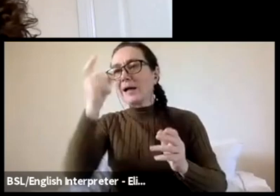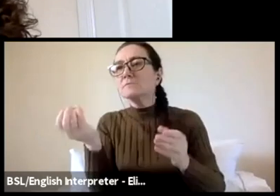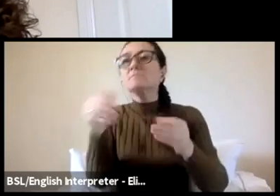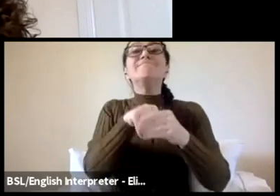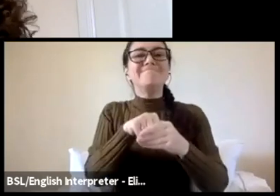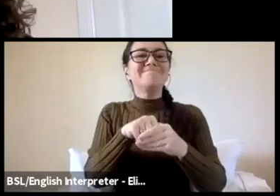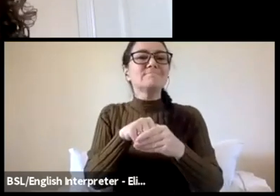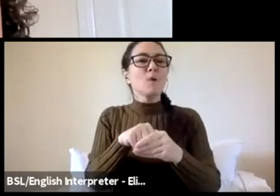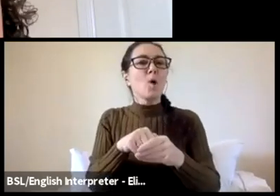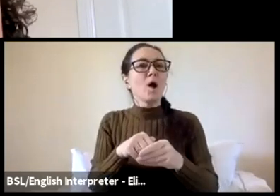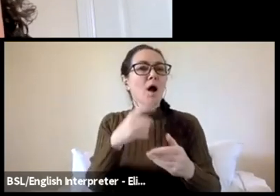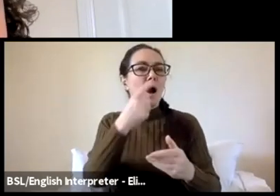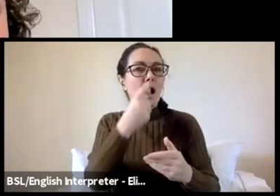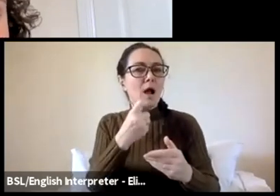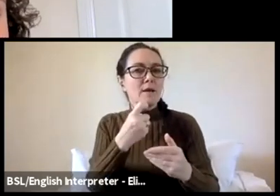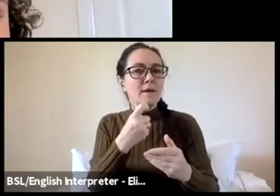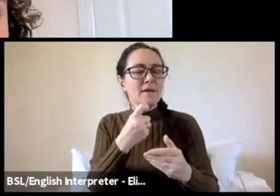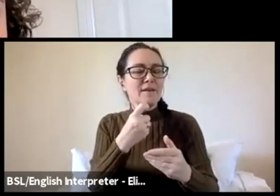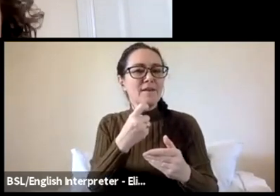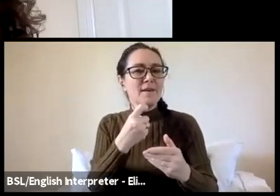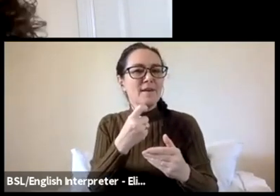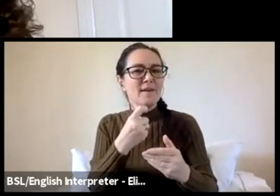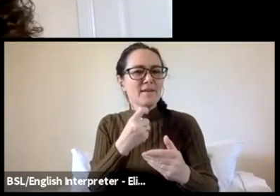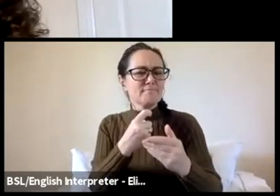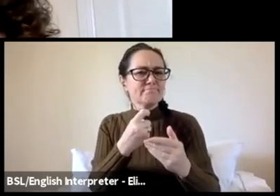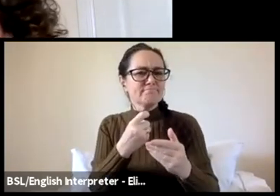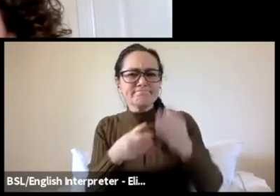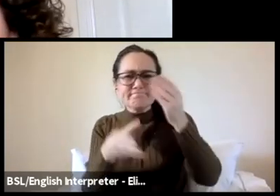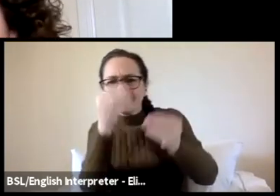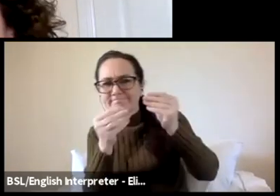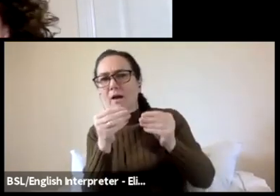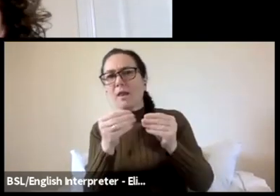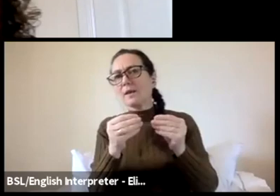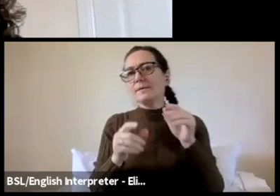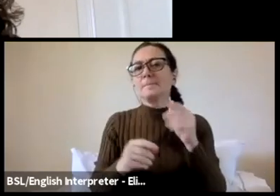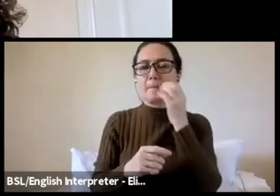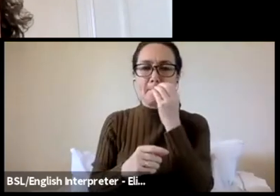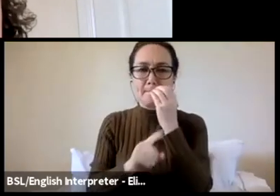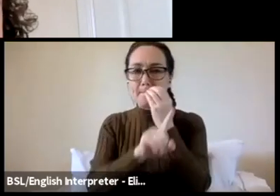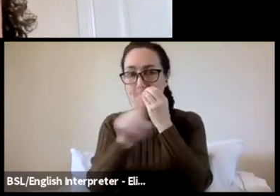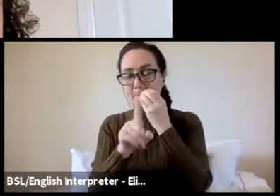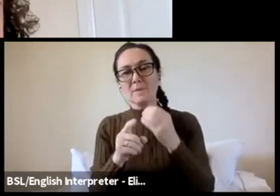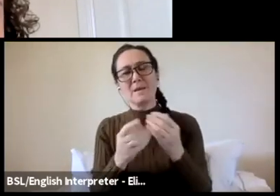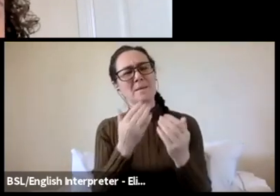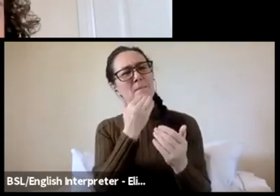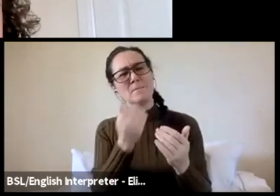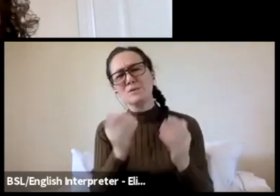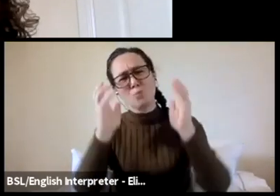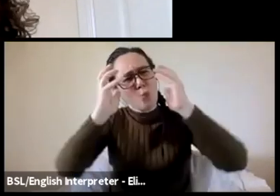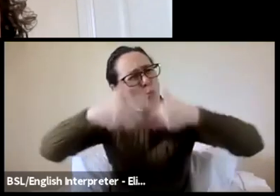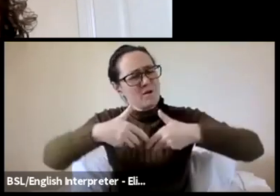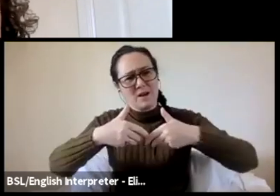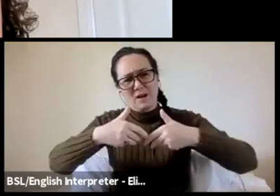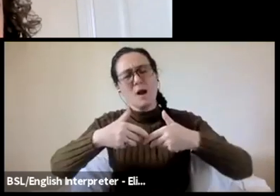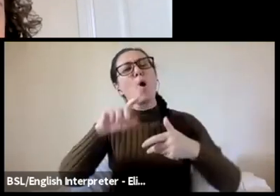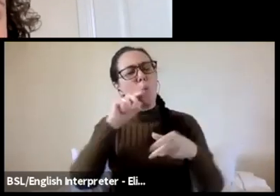of come along today, and we wanted them to be able to benefit from the information that we're going to hear about. Please don't be concerned about that. We will